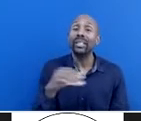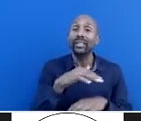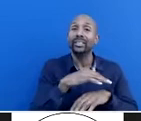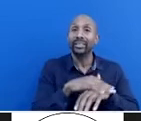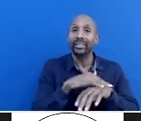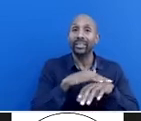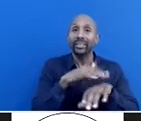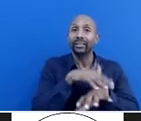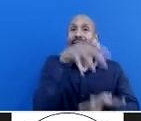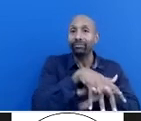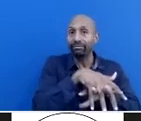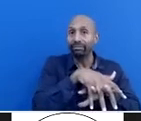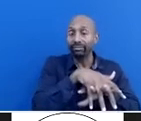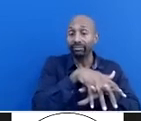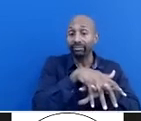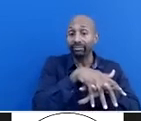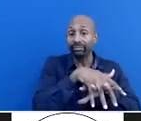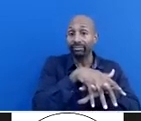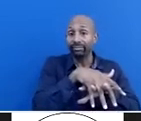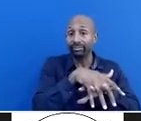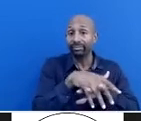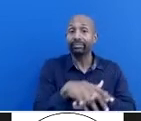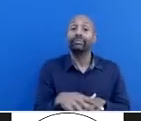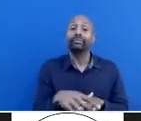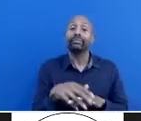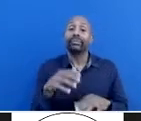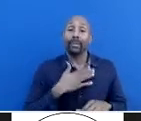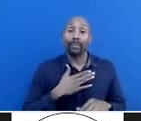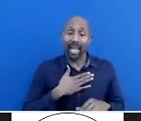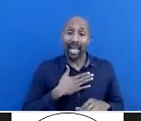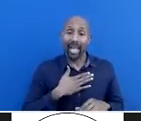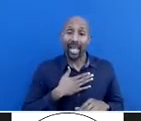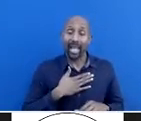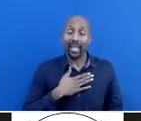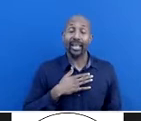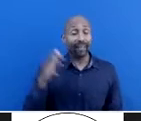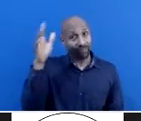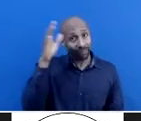and the tribal affiliation of my paternal kin,